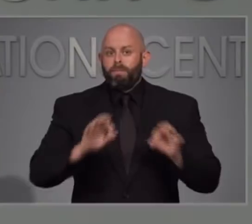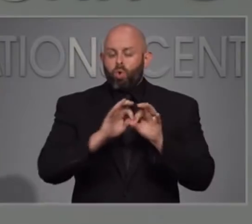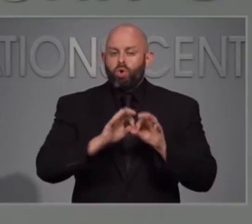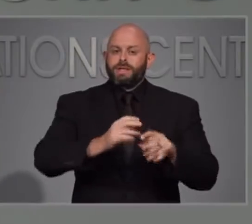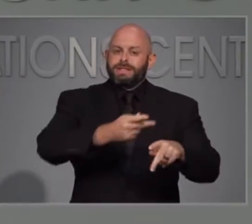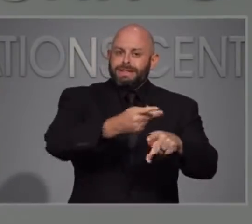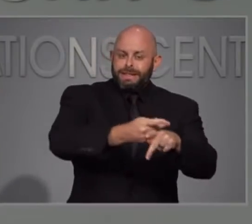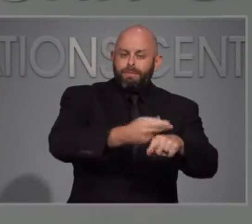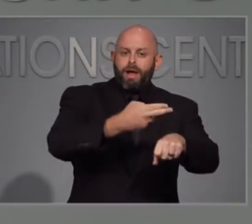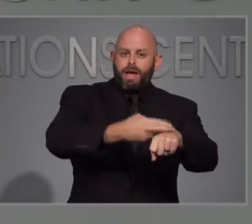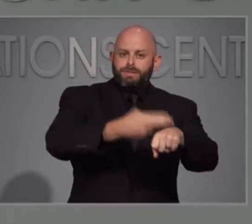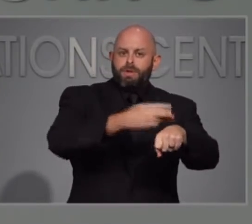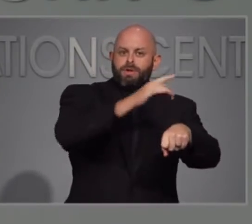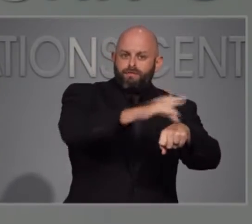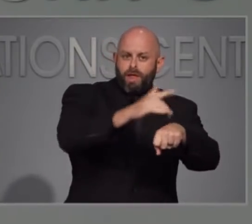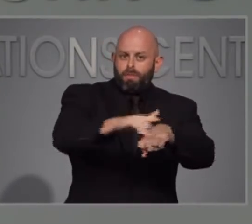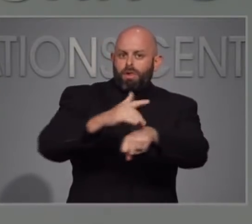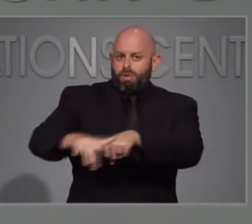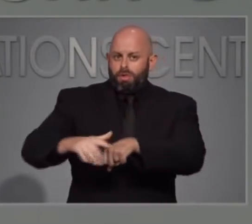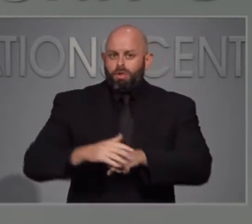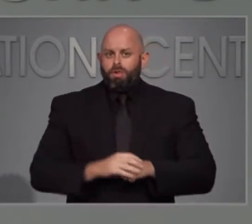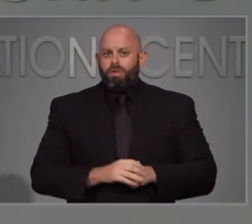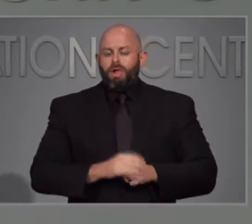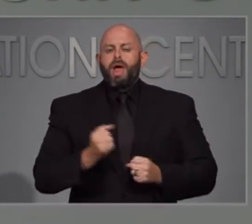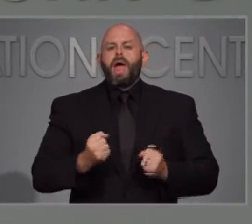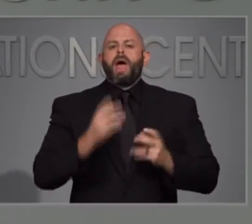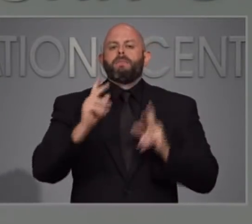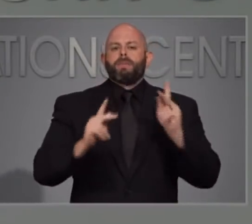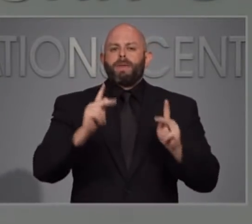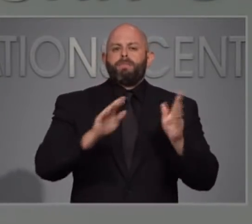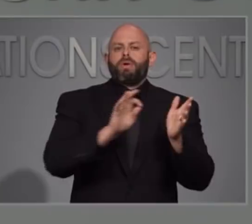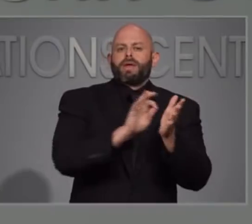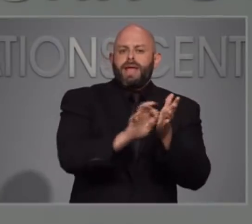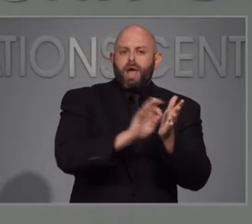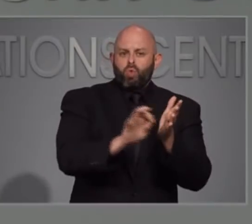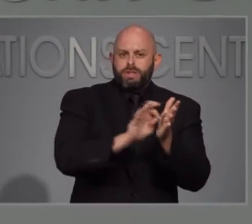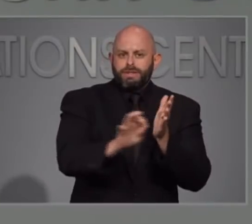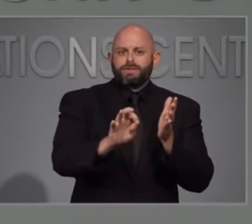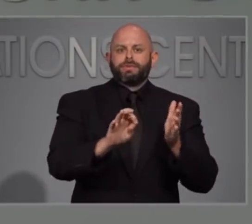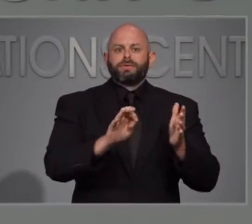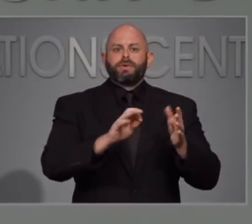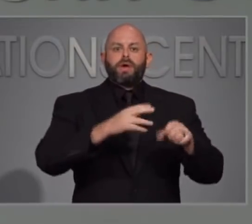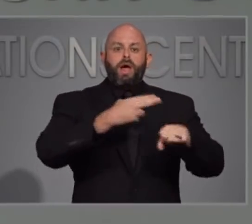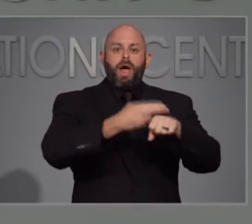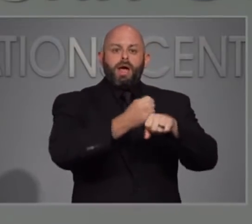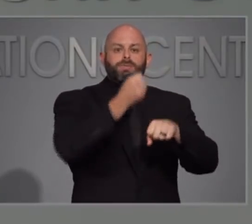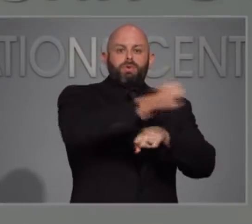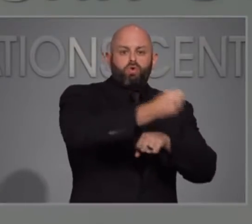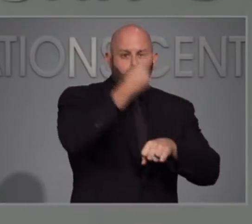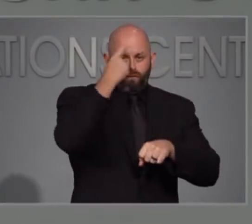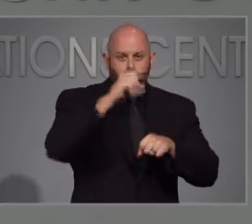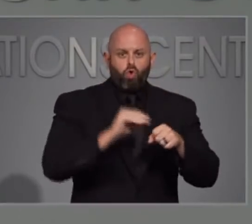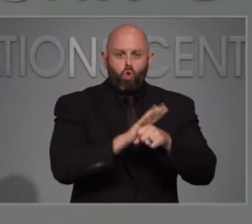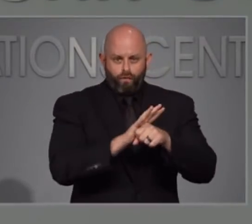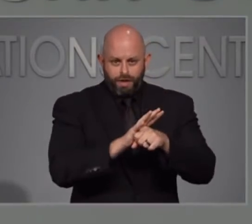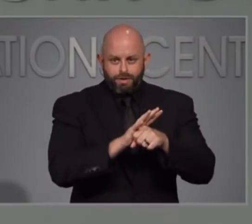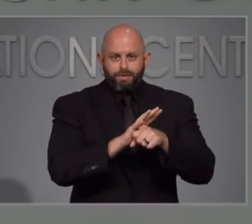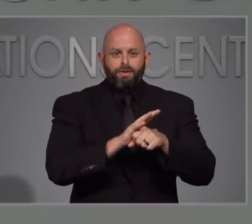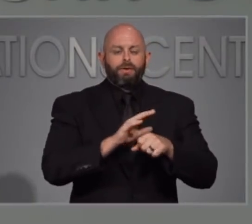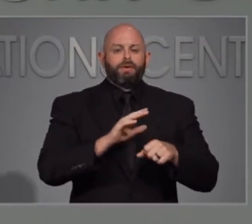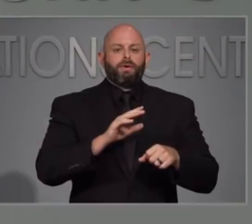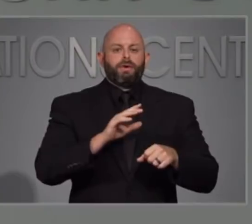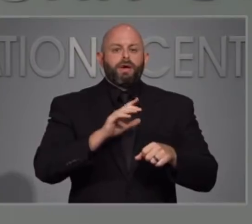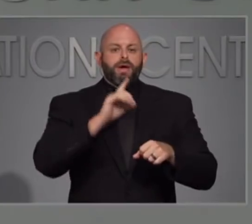keep hospital capacity in check. So can you tell us how many people being counted as hospitalized for COVID-19 are